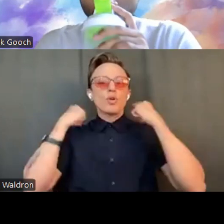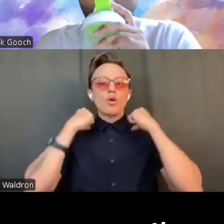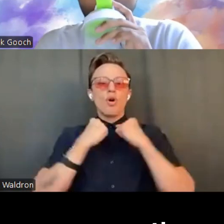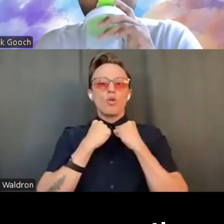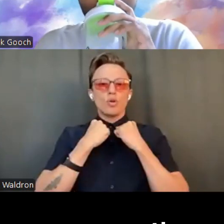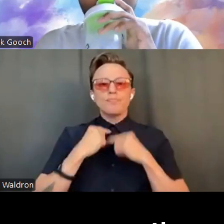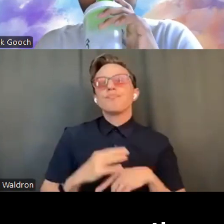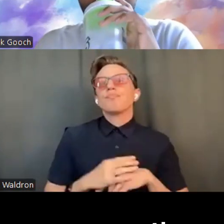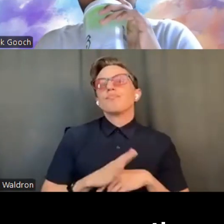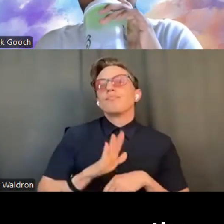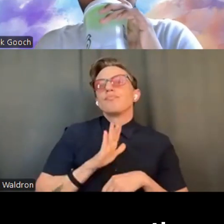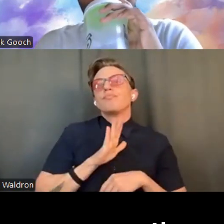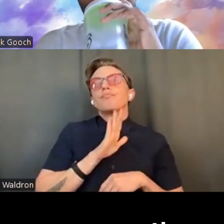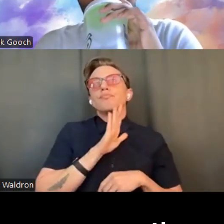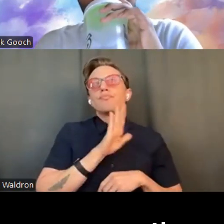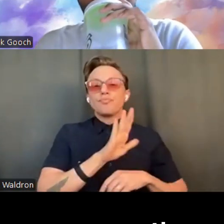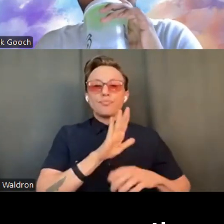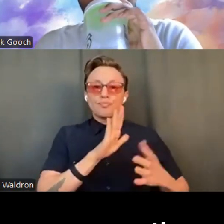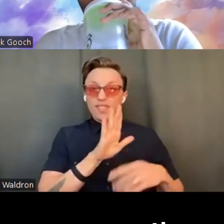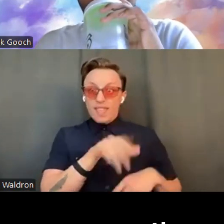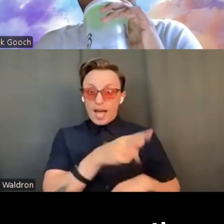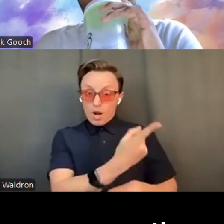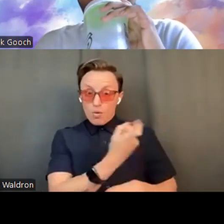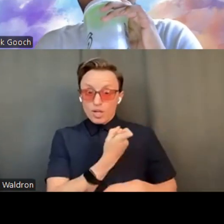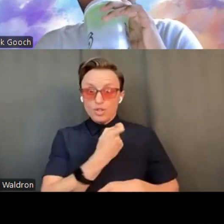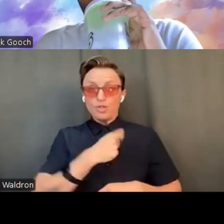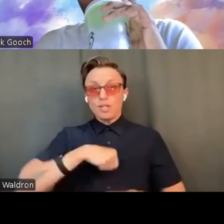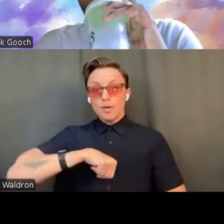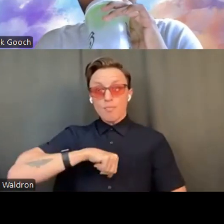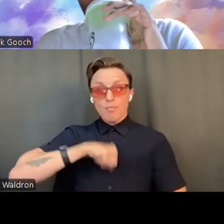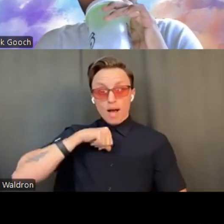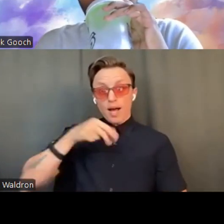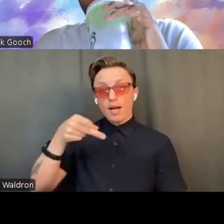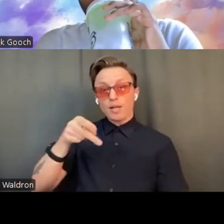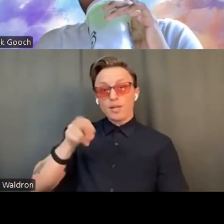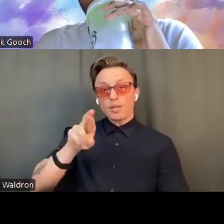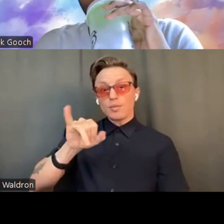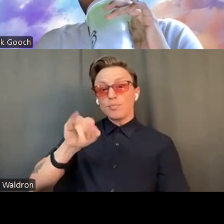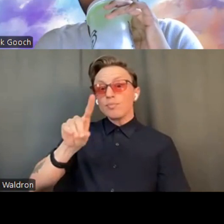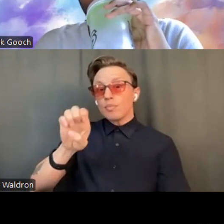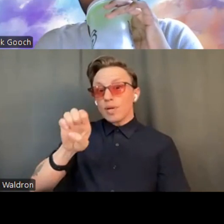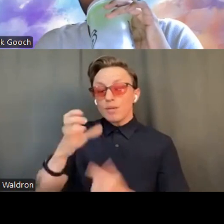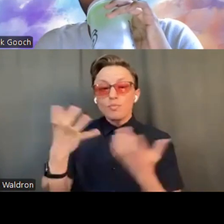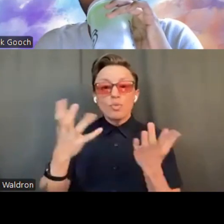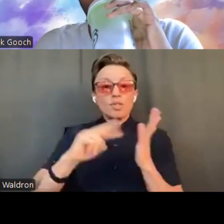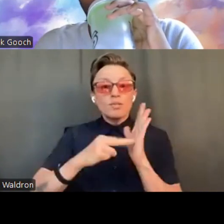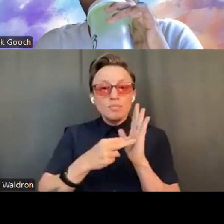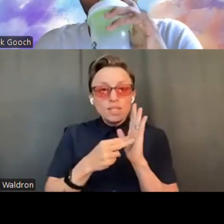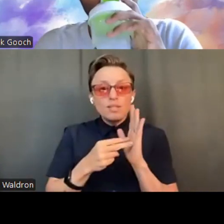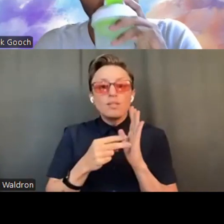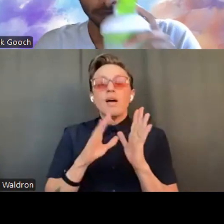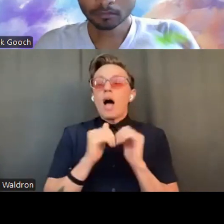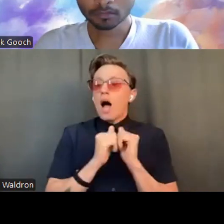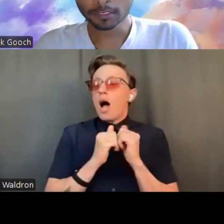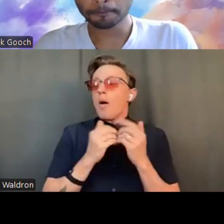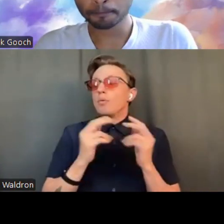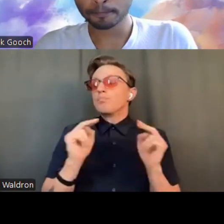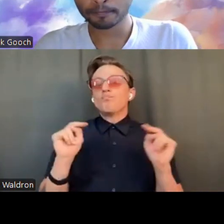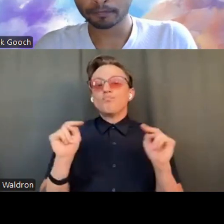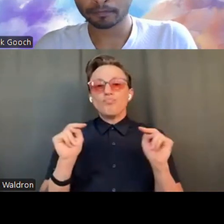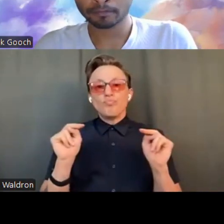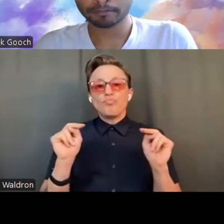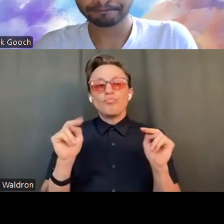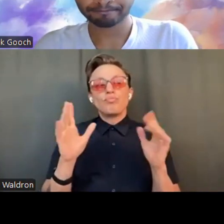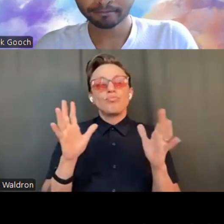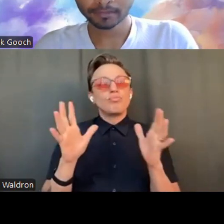So to answer the question, I think pride to me means just being neutral about